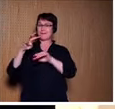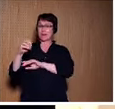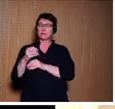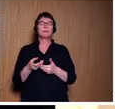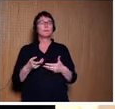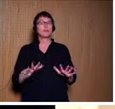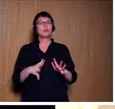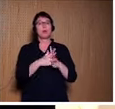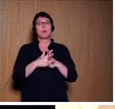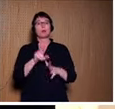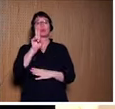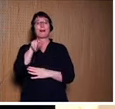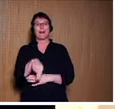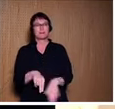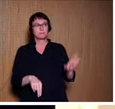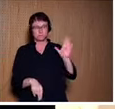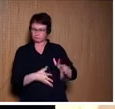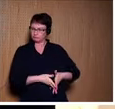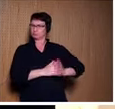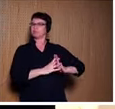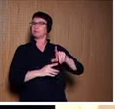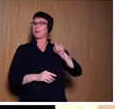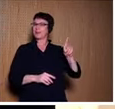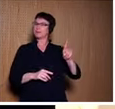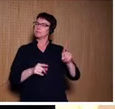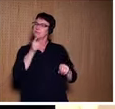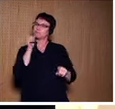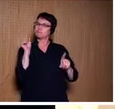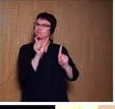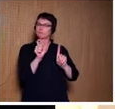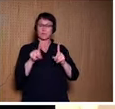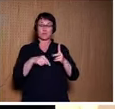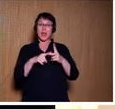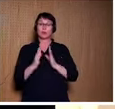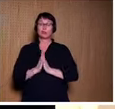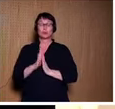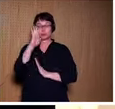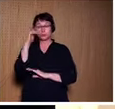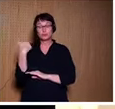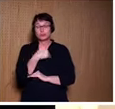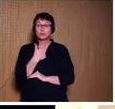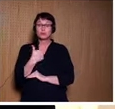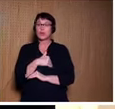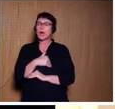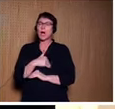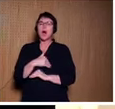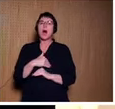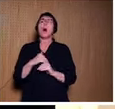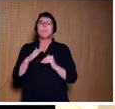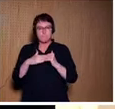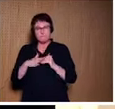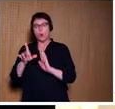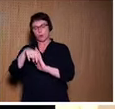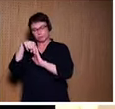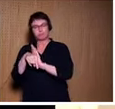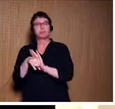however, this term is used far beyond the Vatican and conservative Catholic circles.